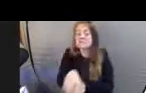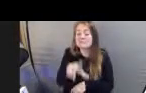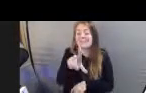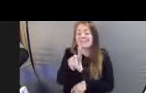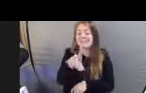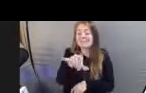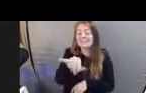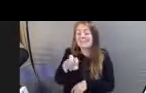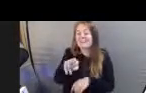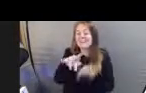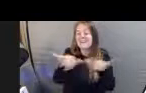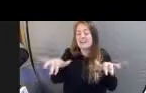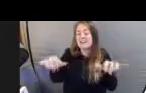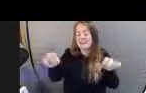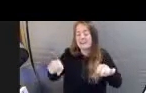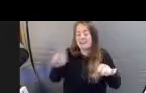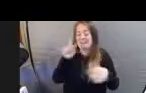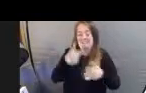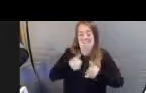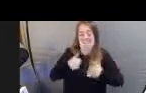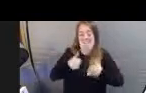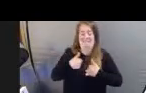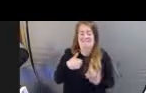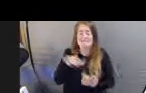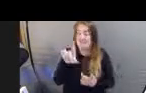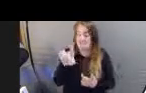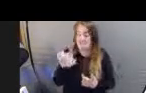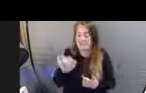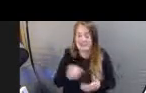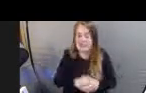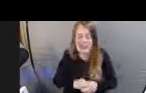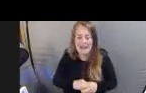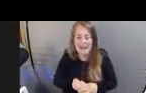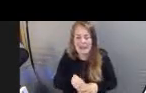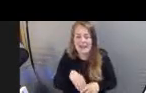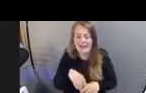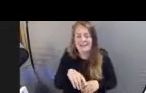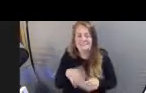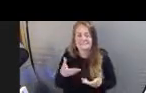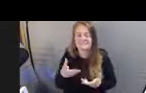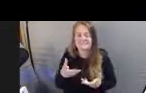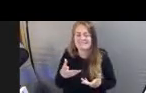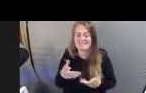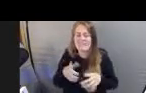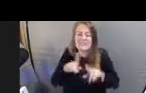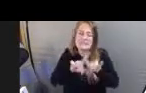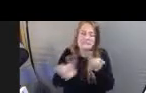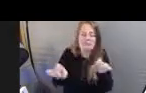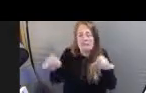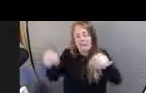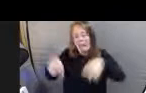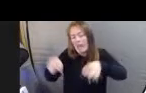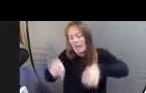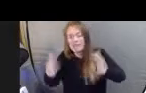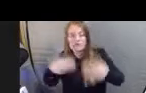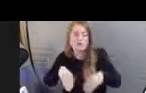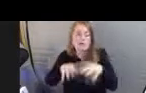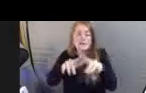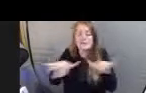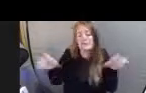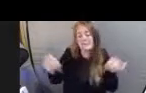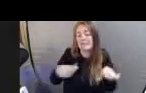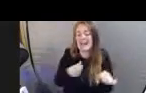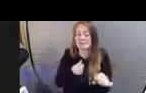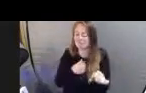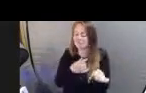be quite honest, as a person with a disability myself, I don't really like terms like differently abled or diverse ability or things like